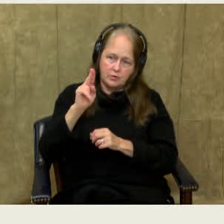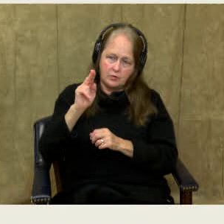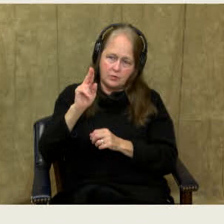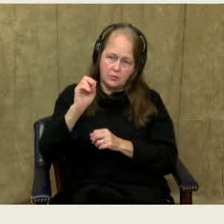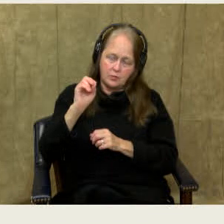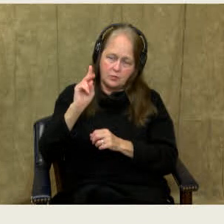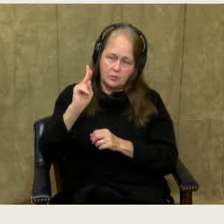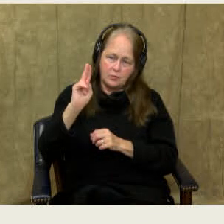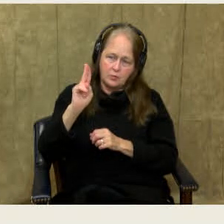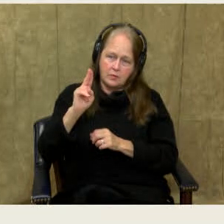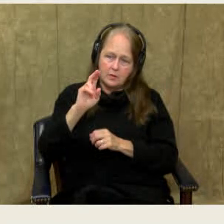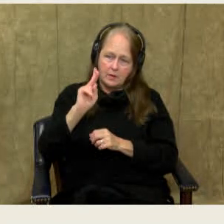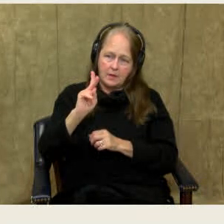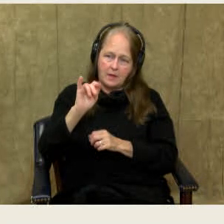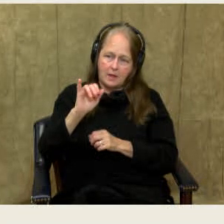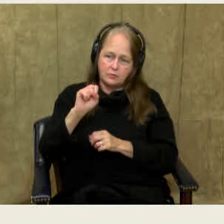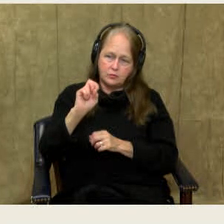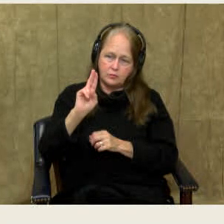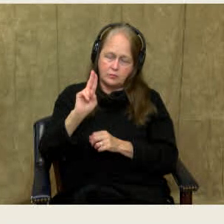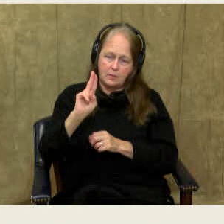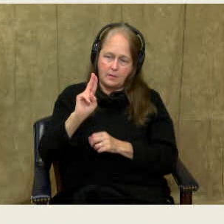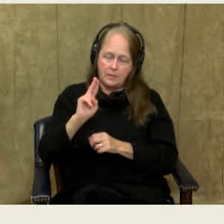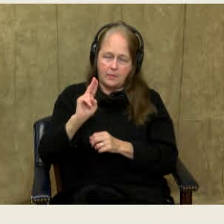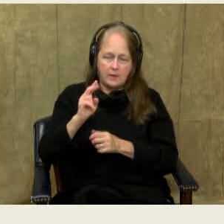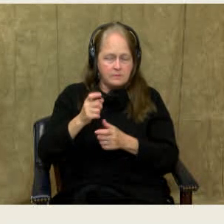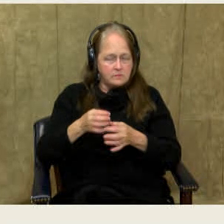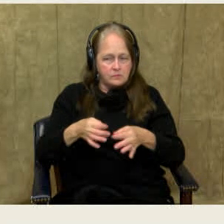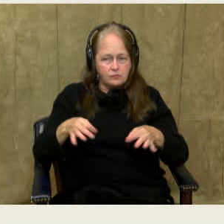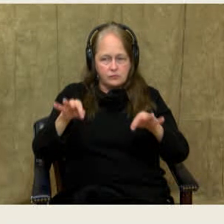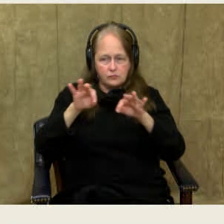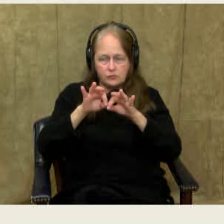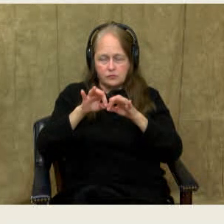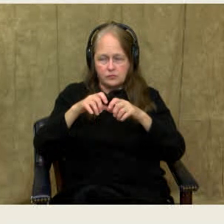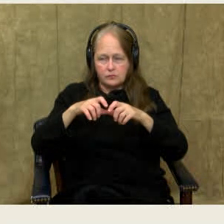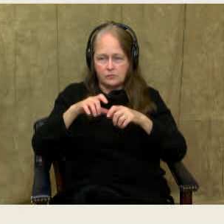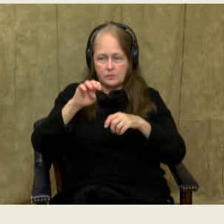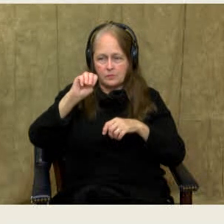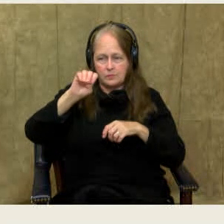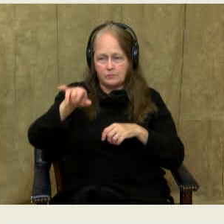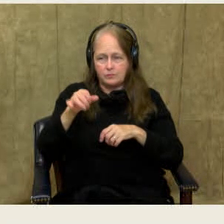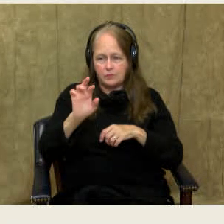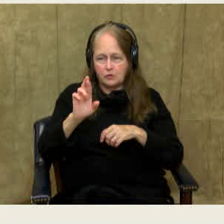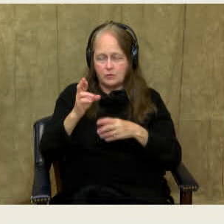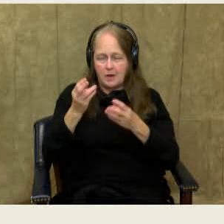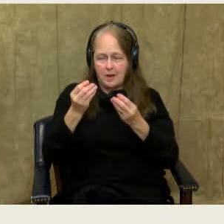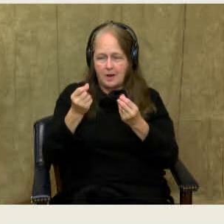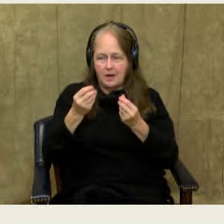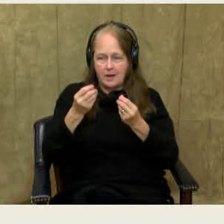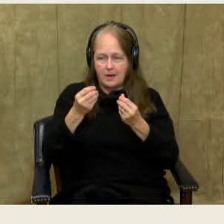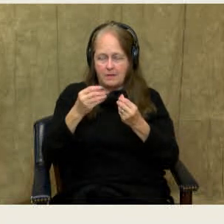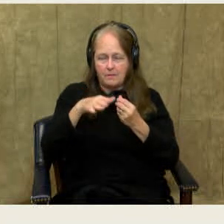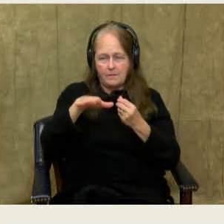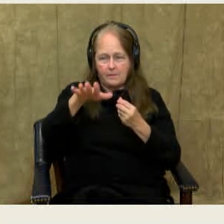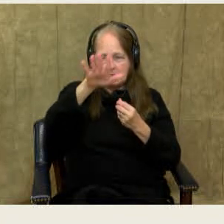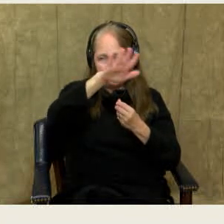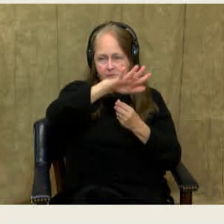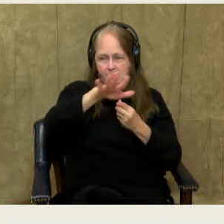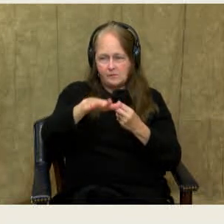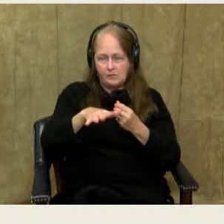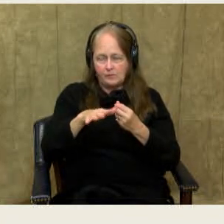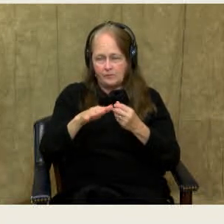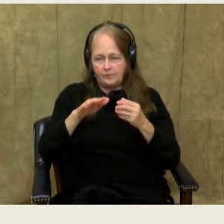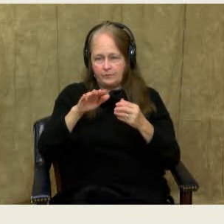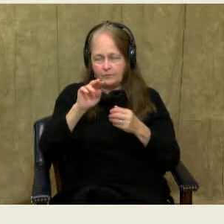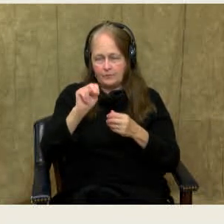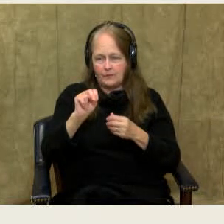Kyushu. And then let's do major landforms. As I mentioned, we've got the Himalayan mountains that are on the border region between Nepal